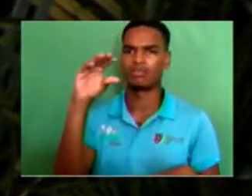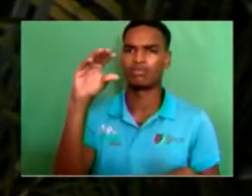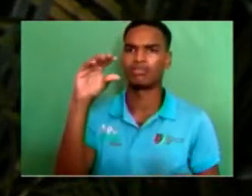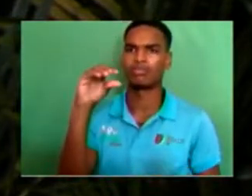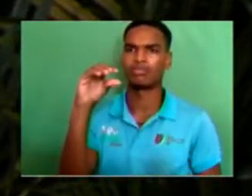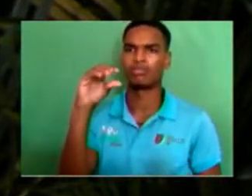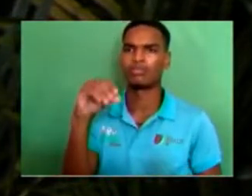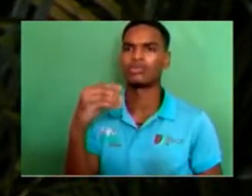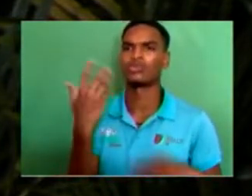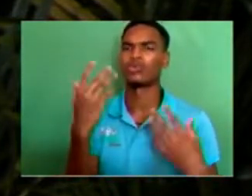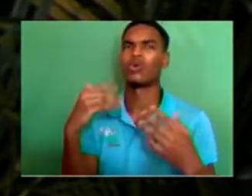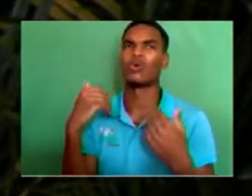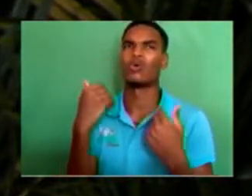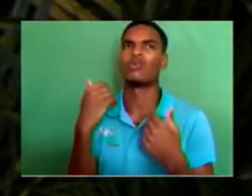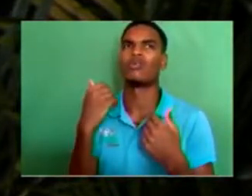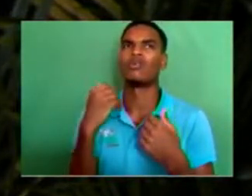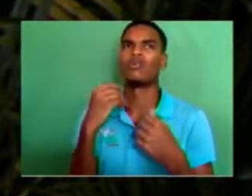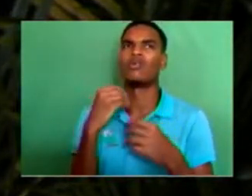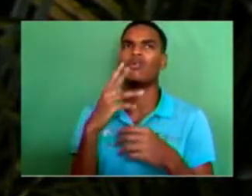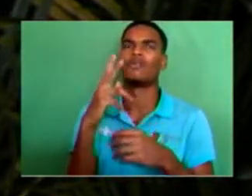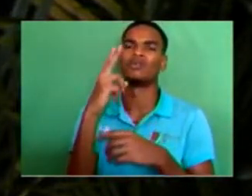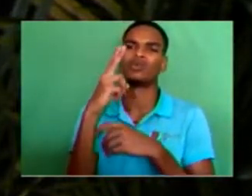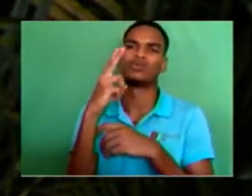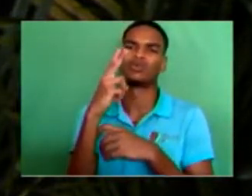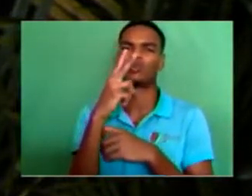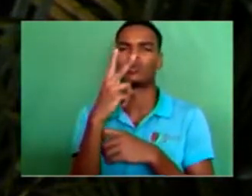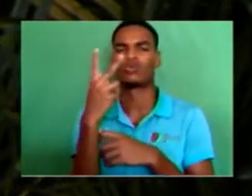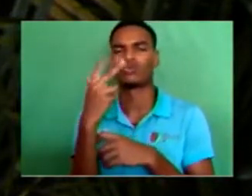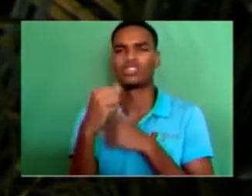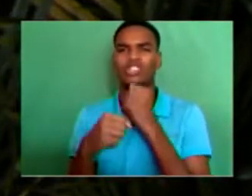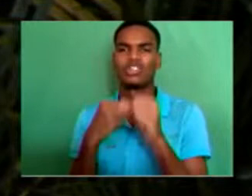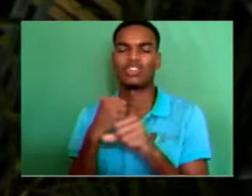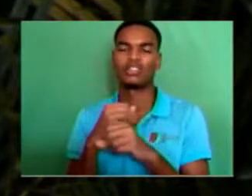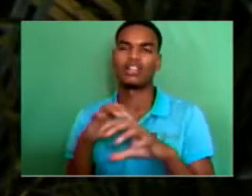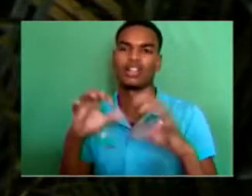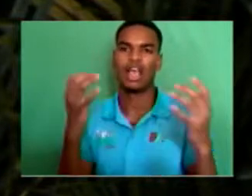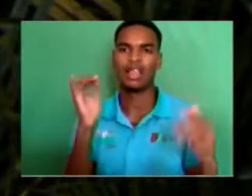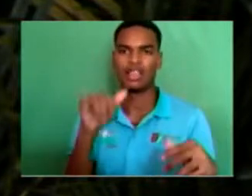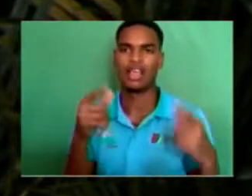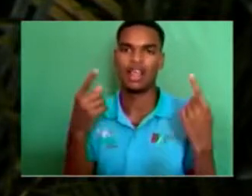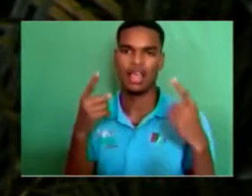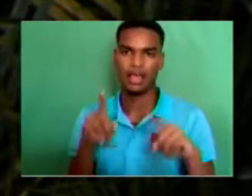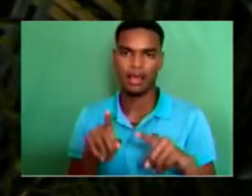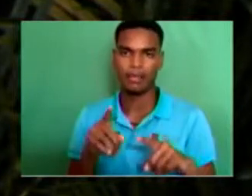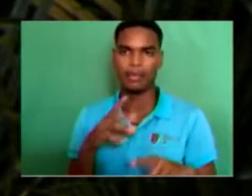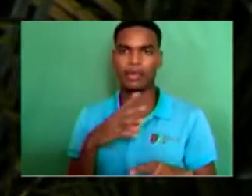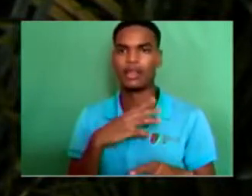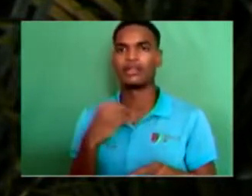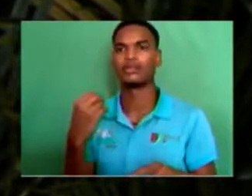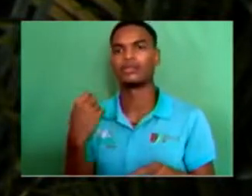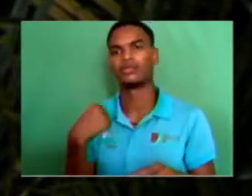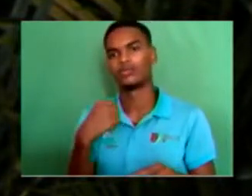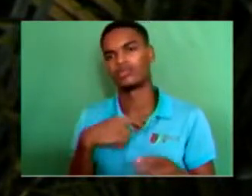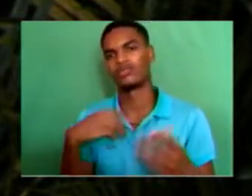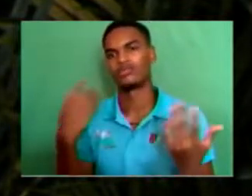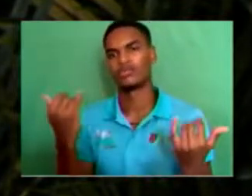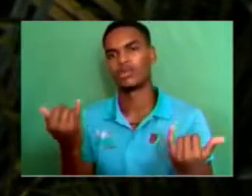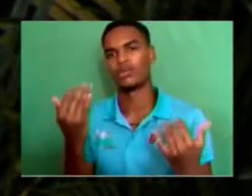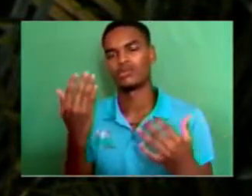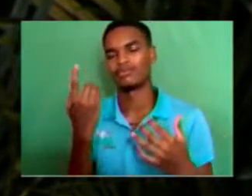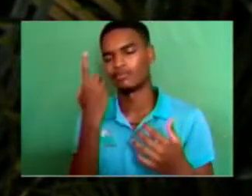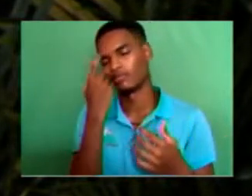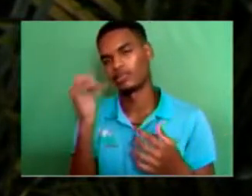or 3 years, much of that has happened. So we're at the point that we've sort of, as Madeline says, we're